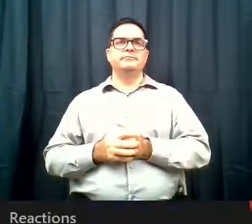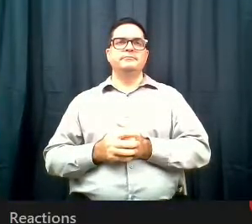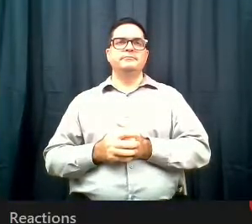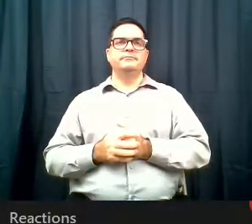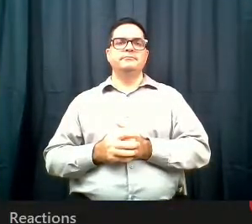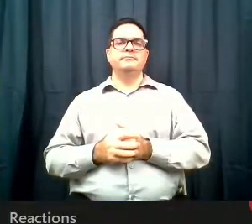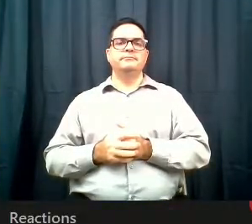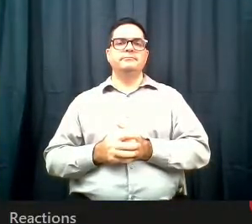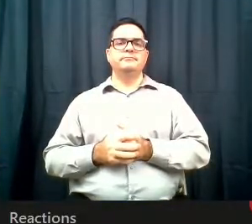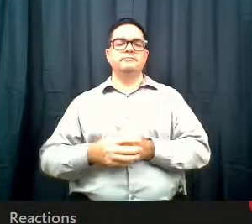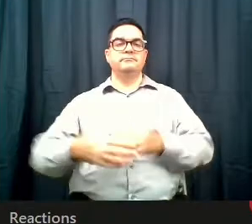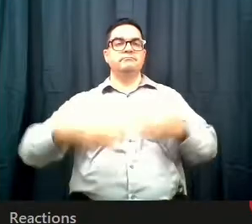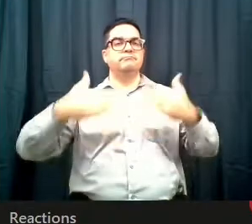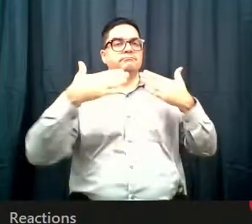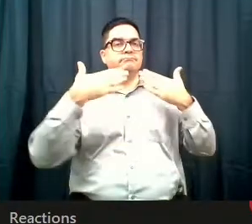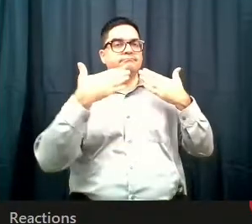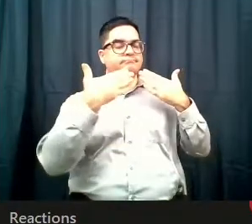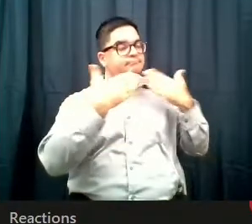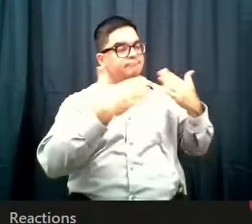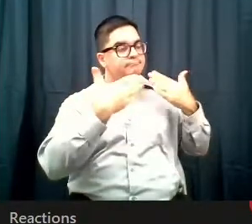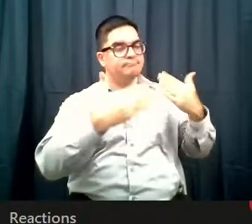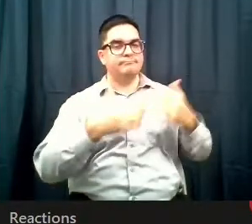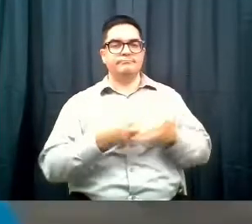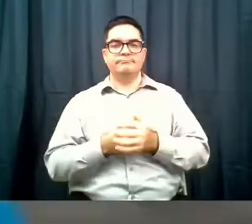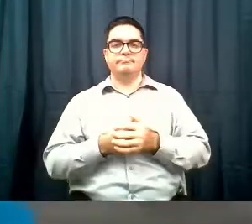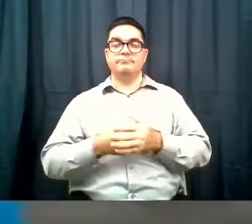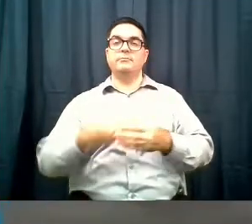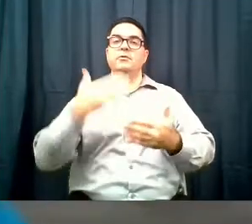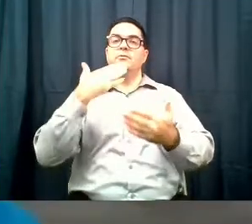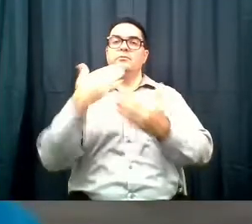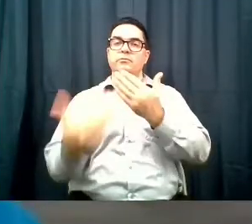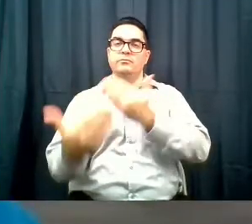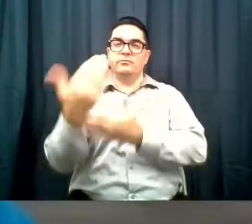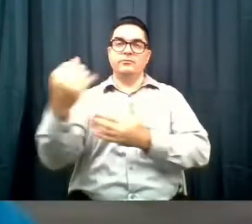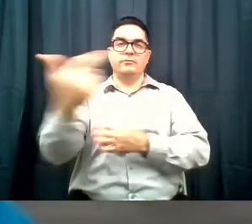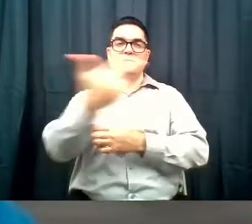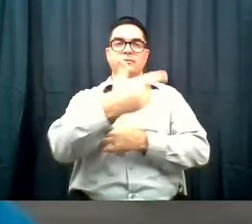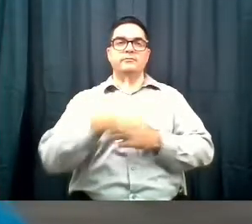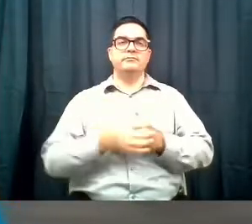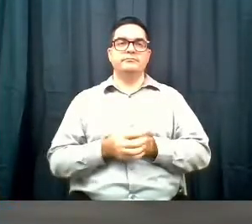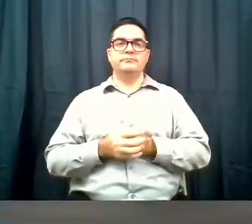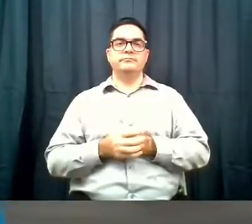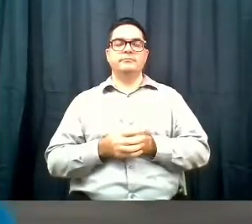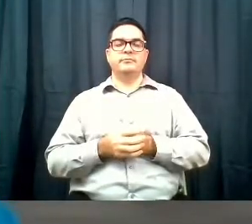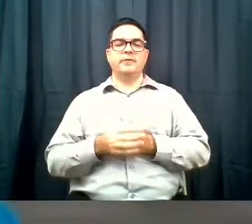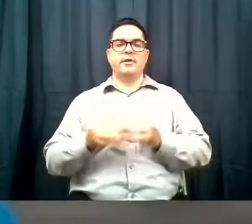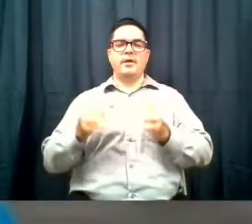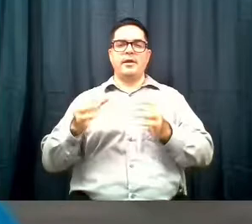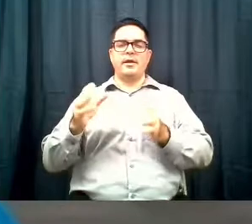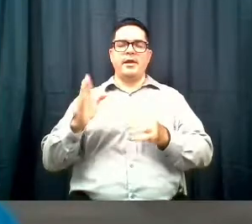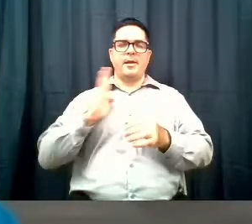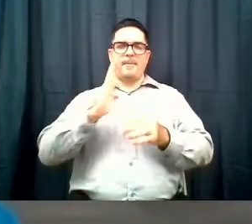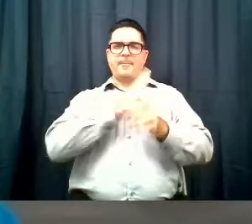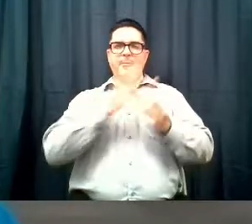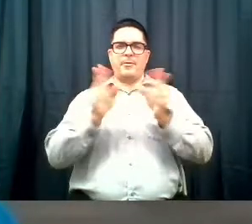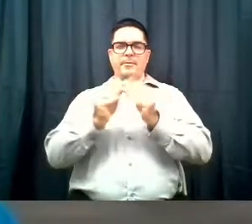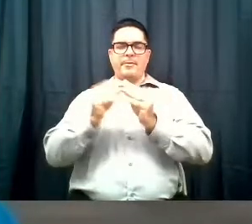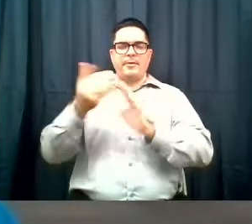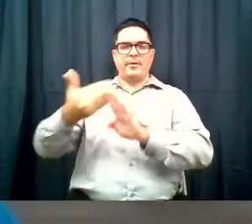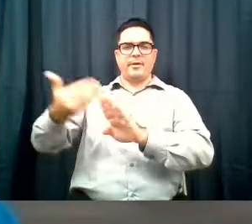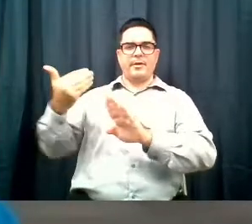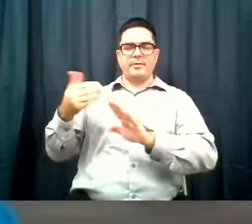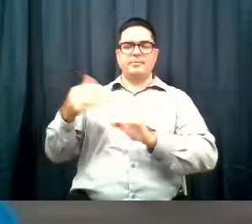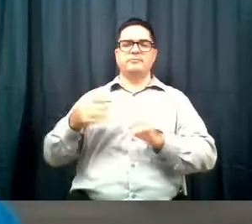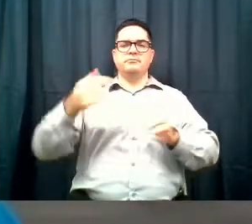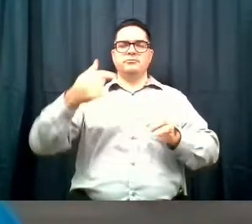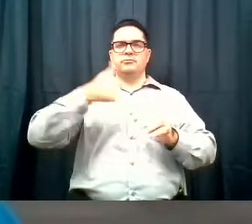Thank you, Mr. Chairman, and good morning to all. During the last board meeting, I focused on the steps Congress laid out in Promesa